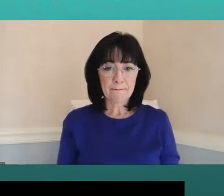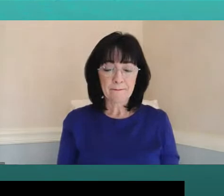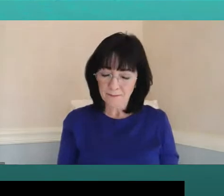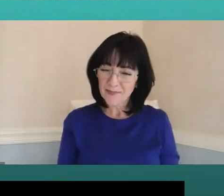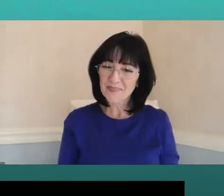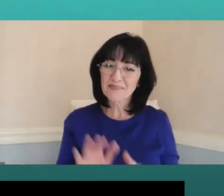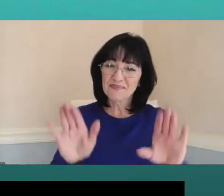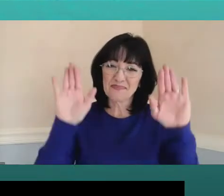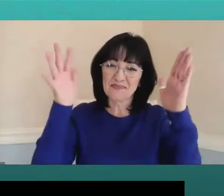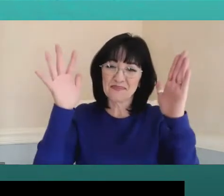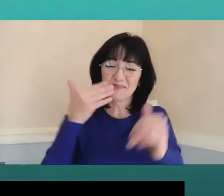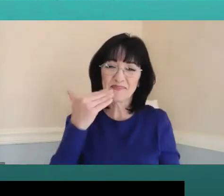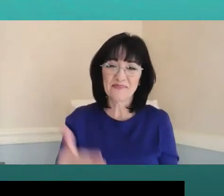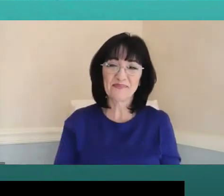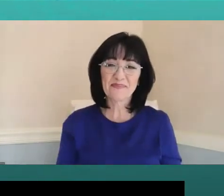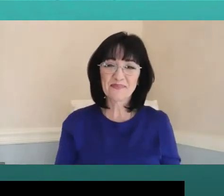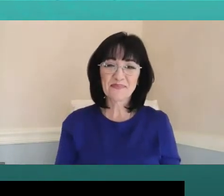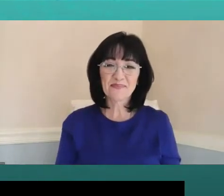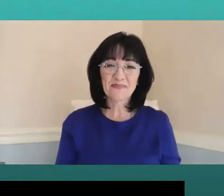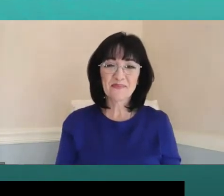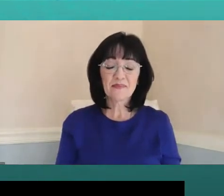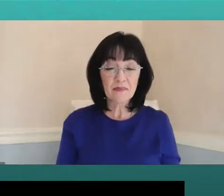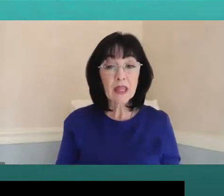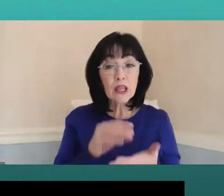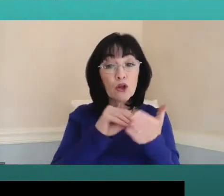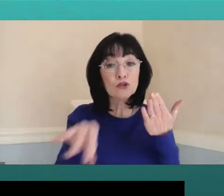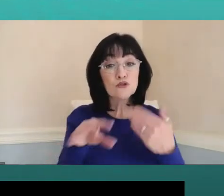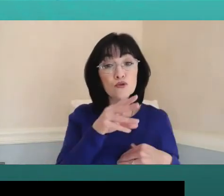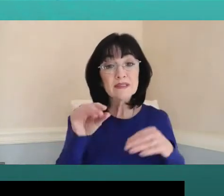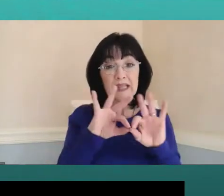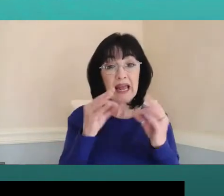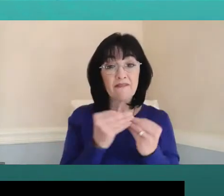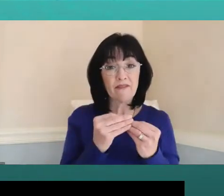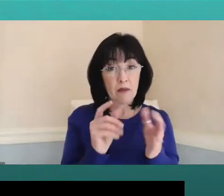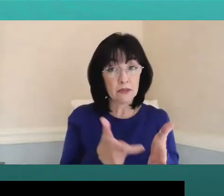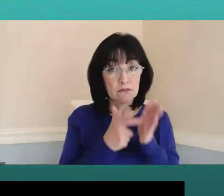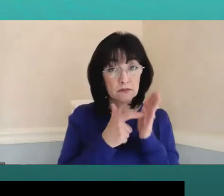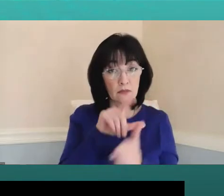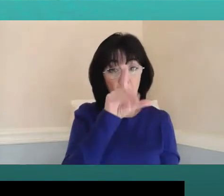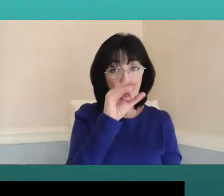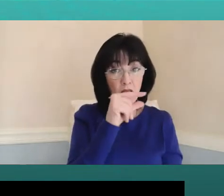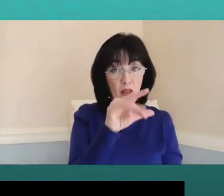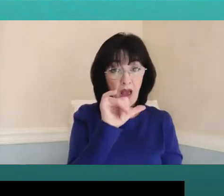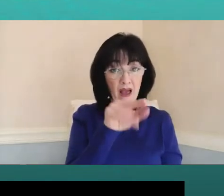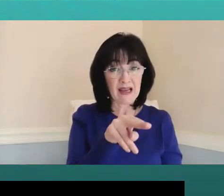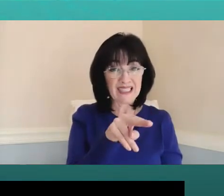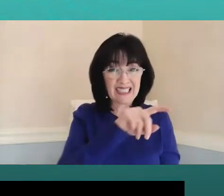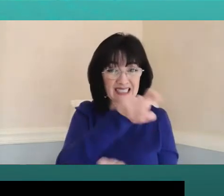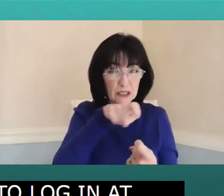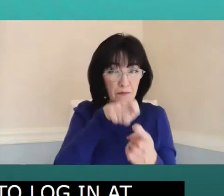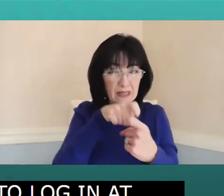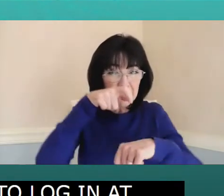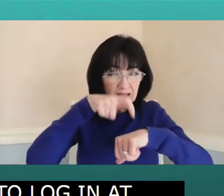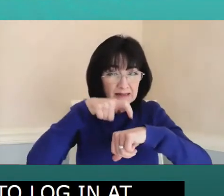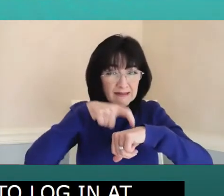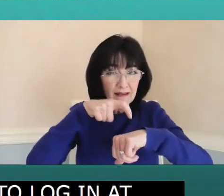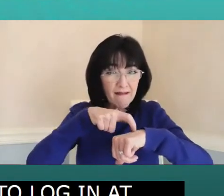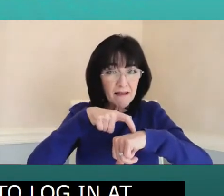Fabulous. Do students and families have to log in at certain times to access this information?